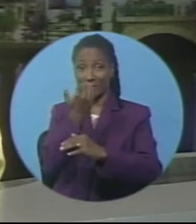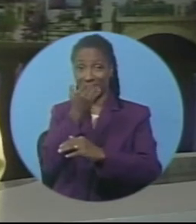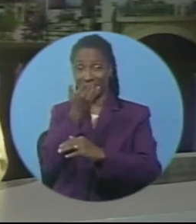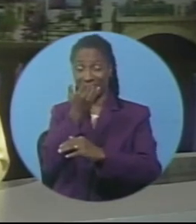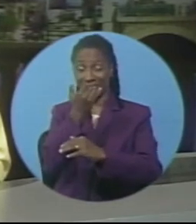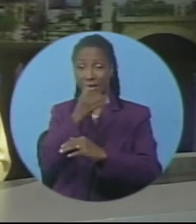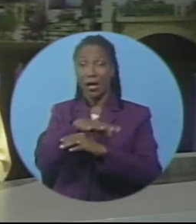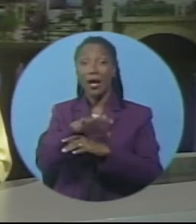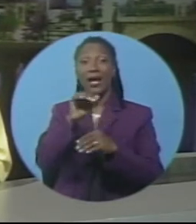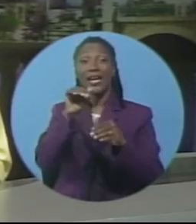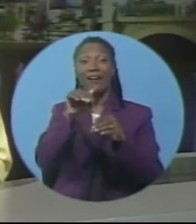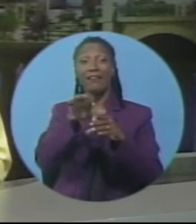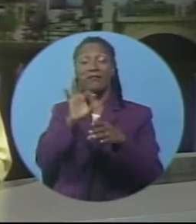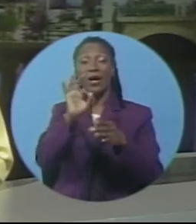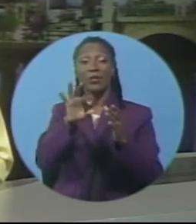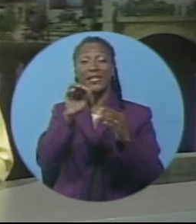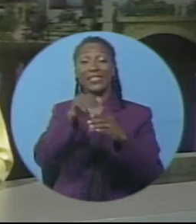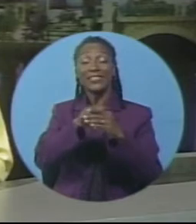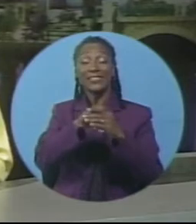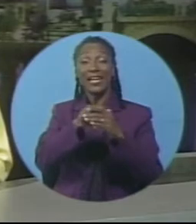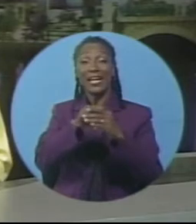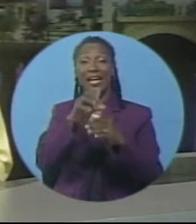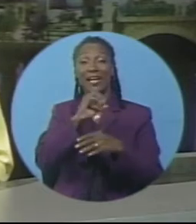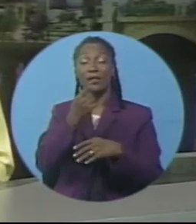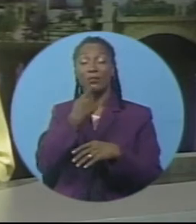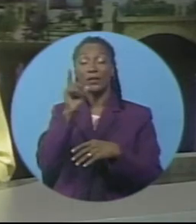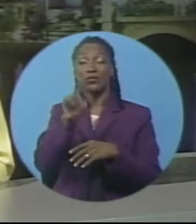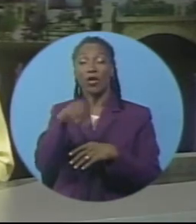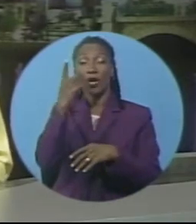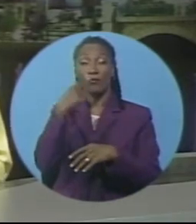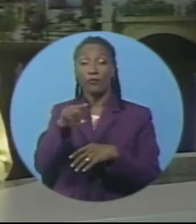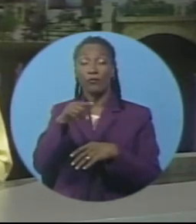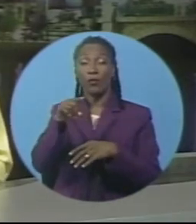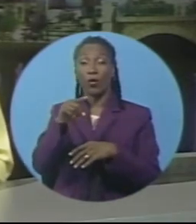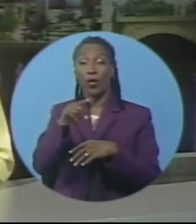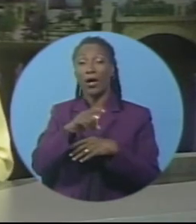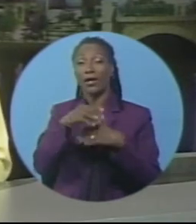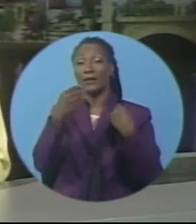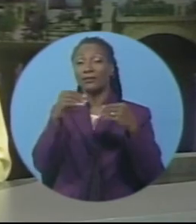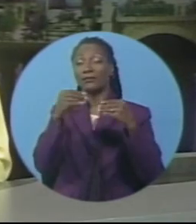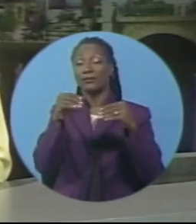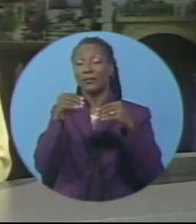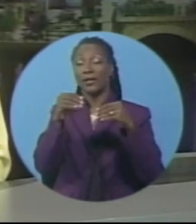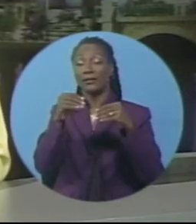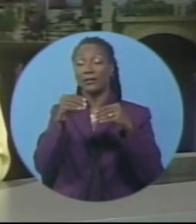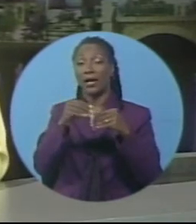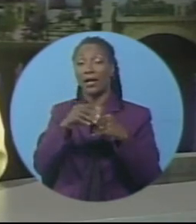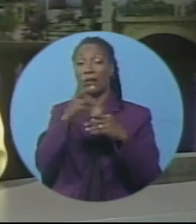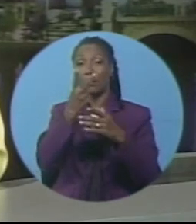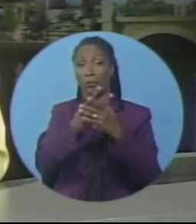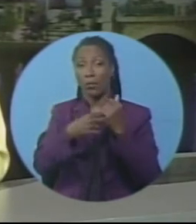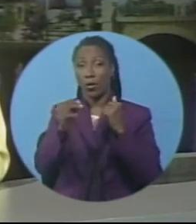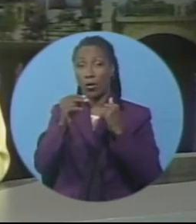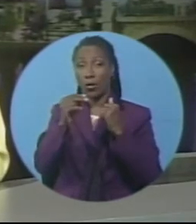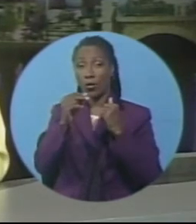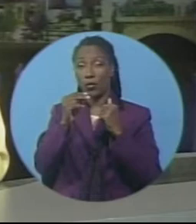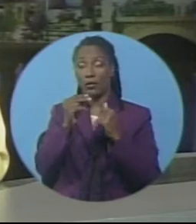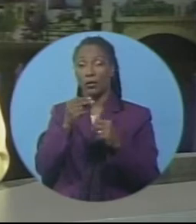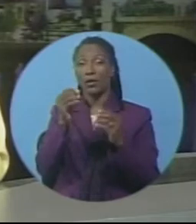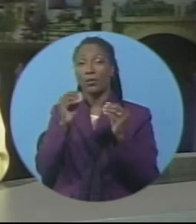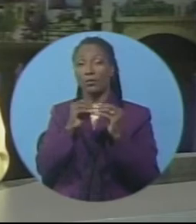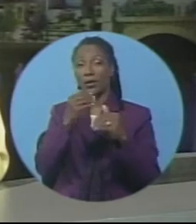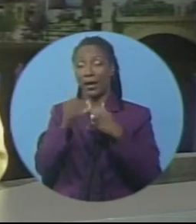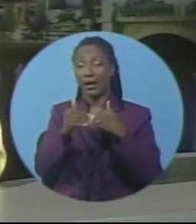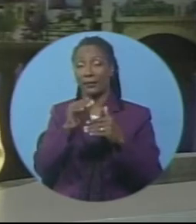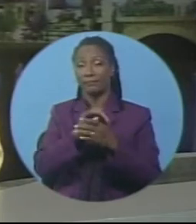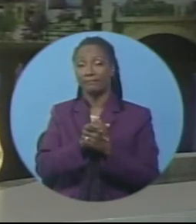with intent to supply, and trafficking both cocaine and marijuana. Time for a break now, but we'll have more news just